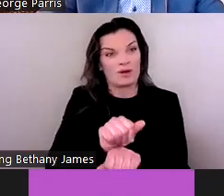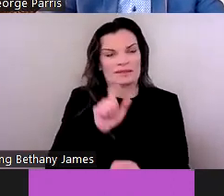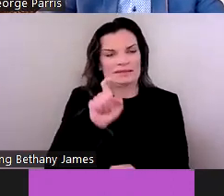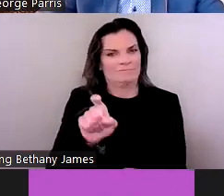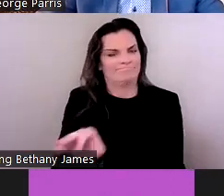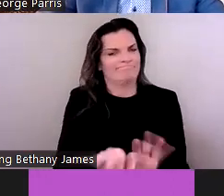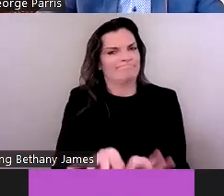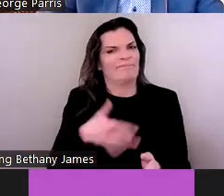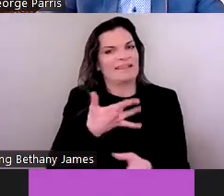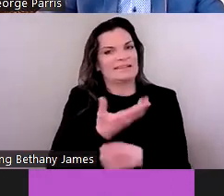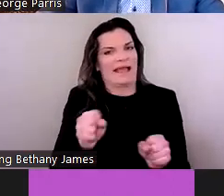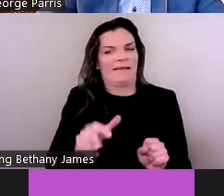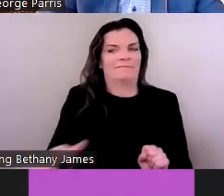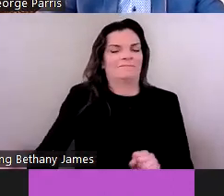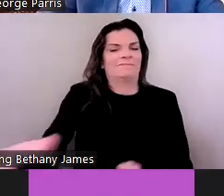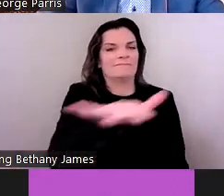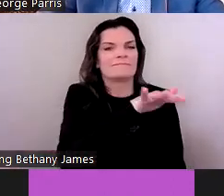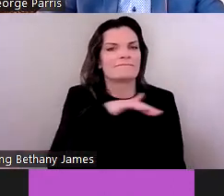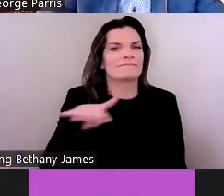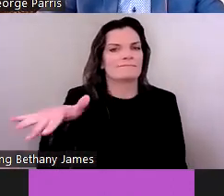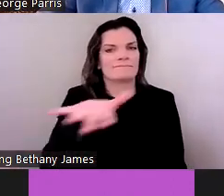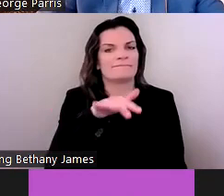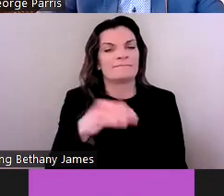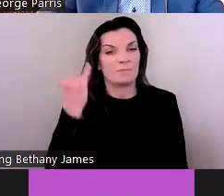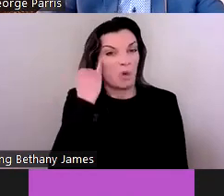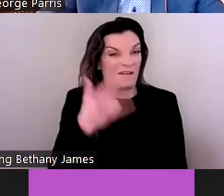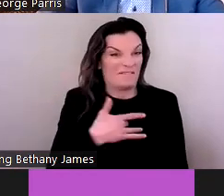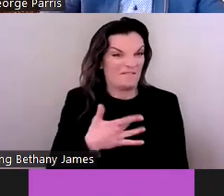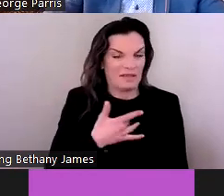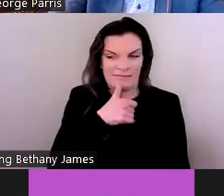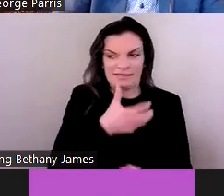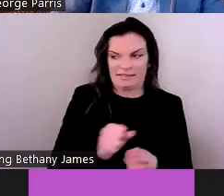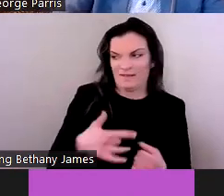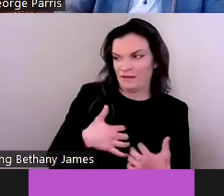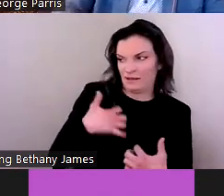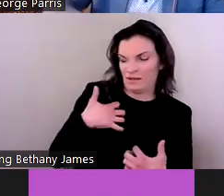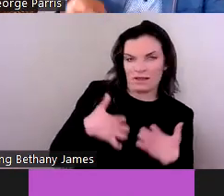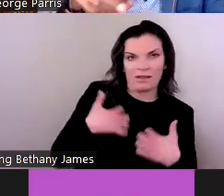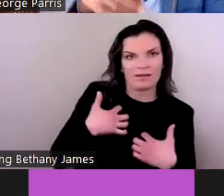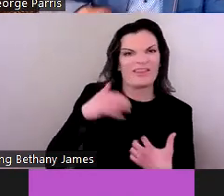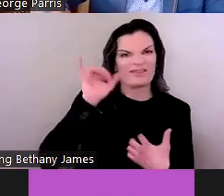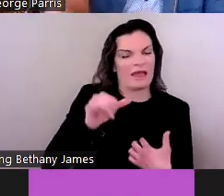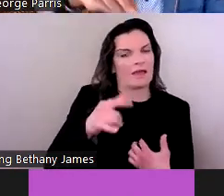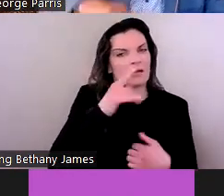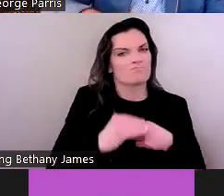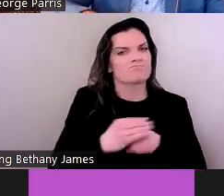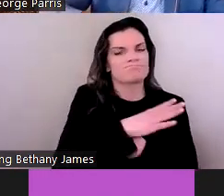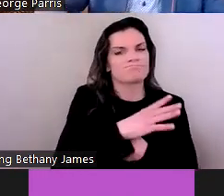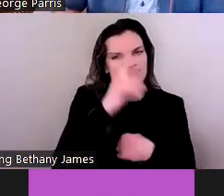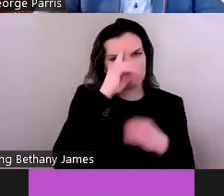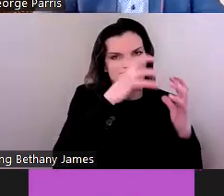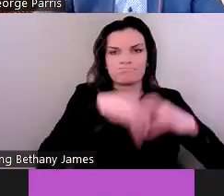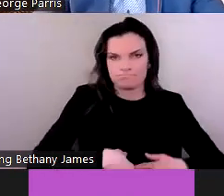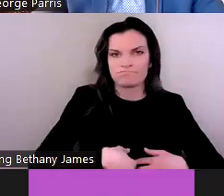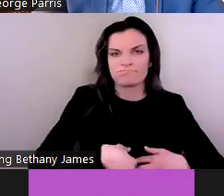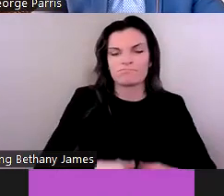and other issues contributing to mental health concern, right? So again, feeling safe